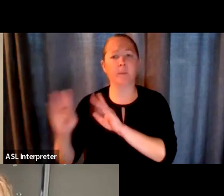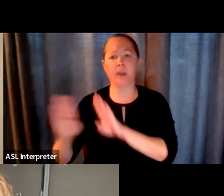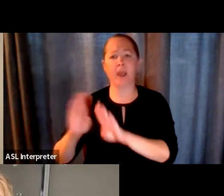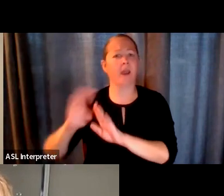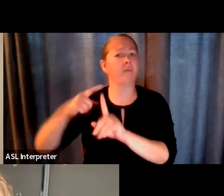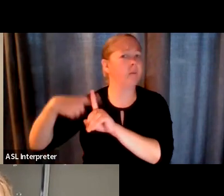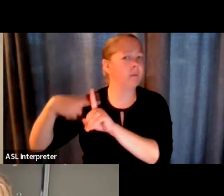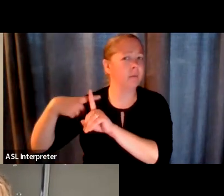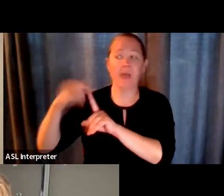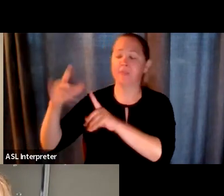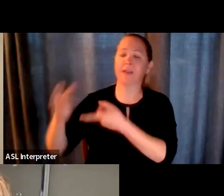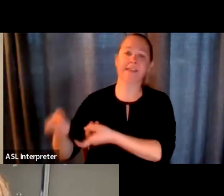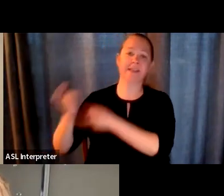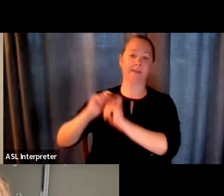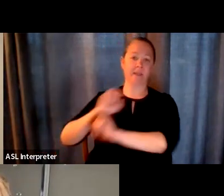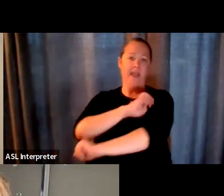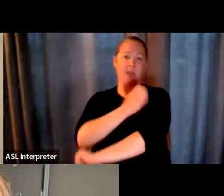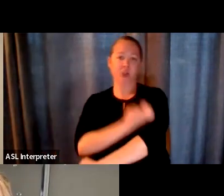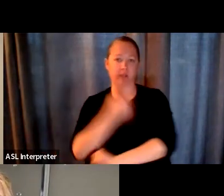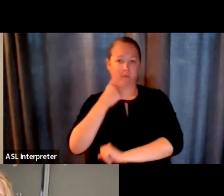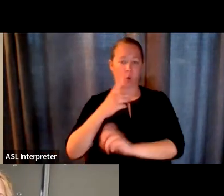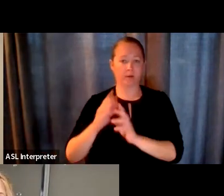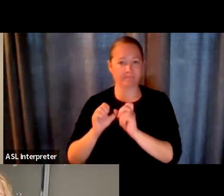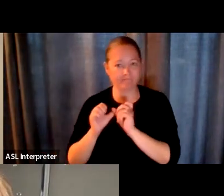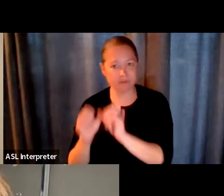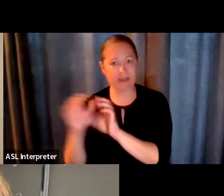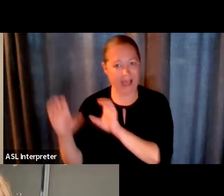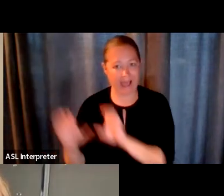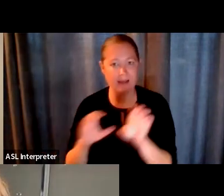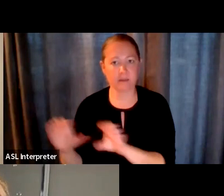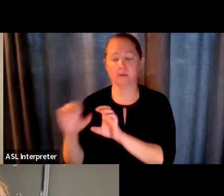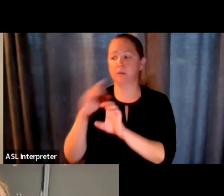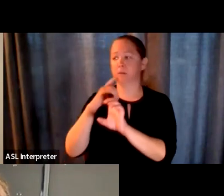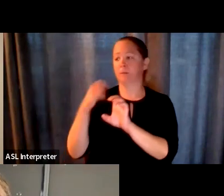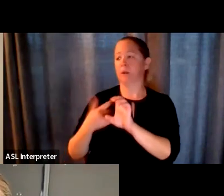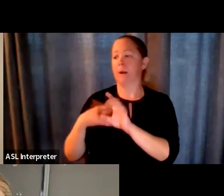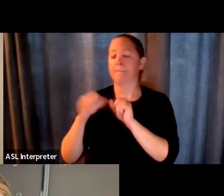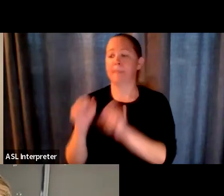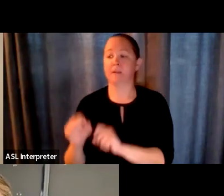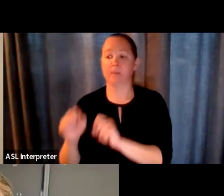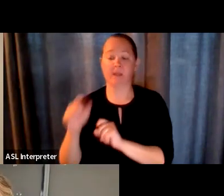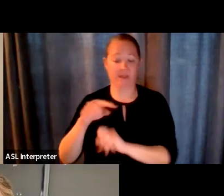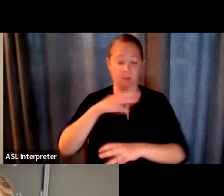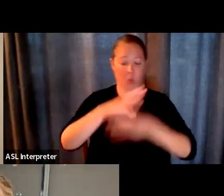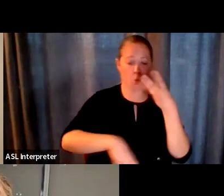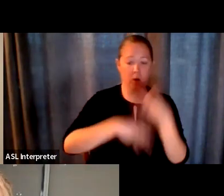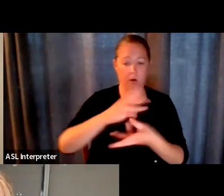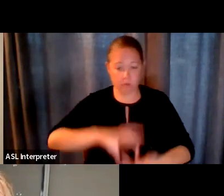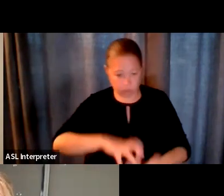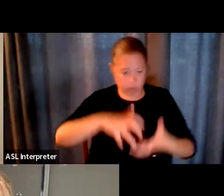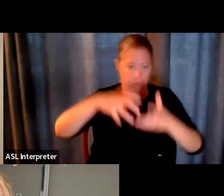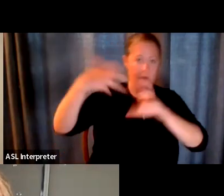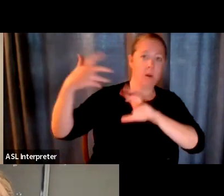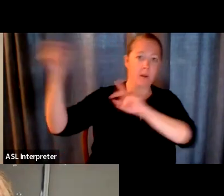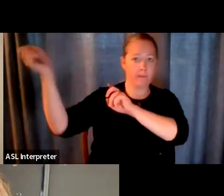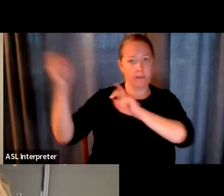gives us the energy to act, and at least the possibility of sending the spinning top of a world in a different direction. And if we